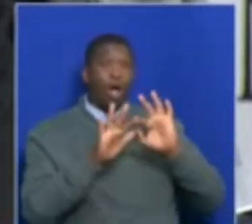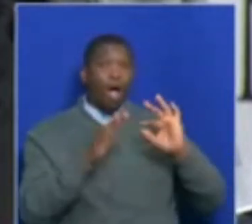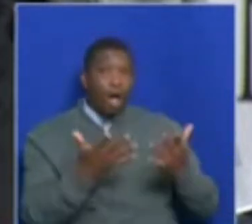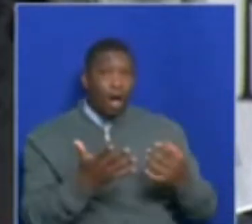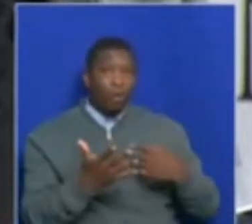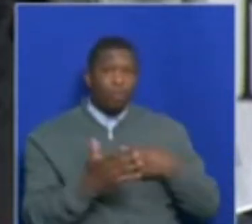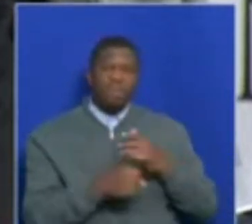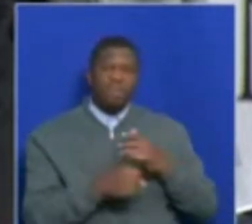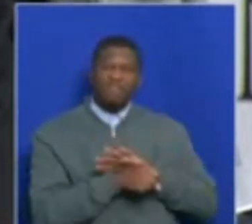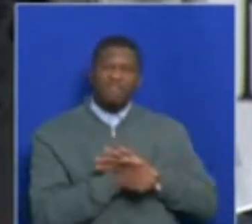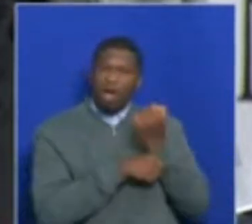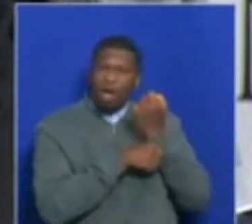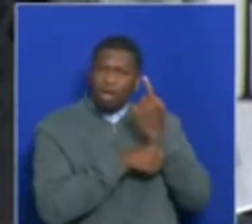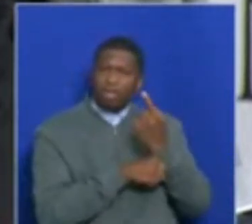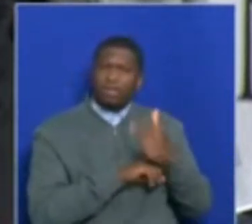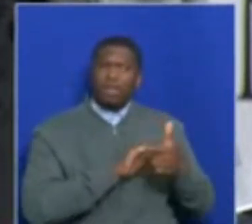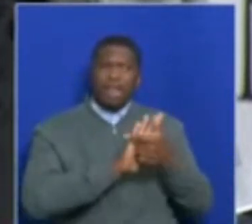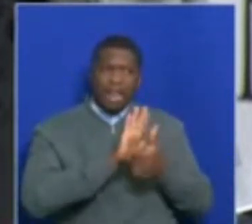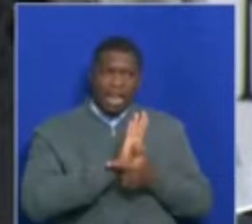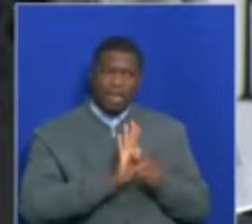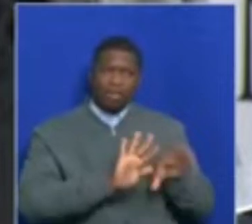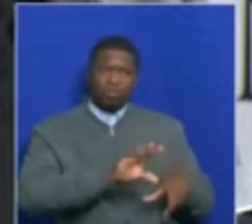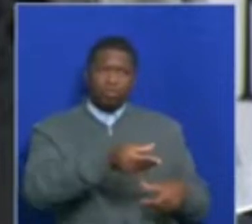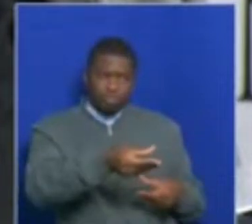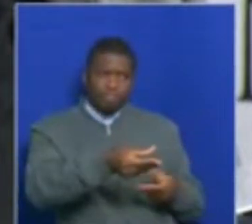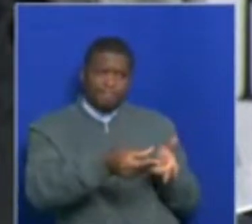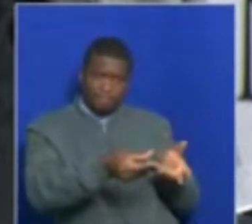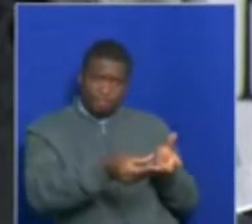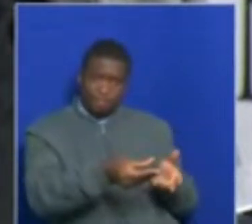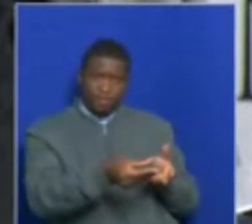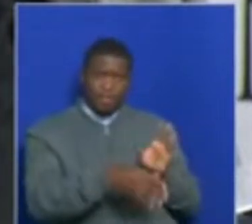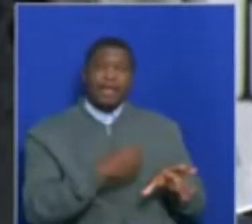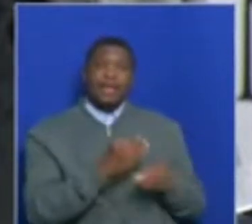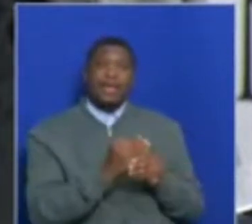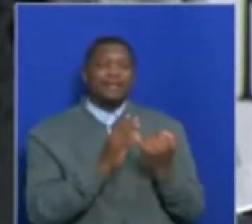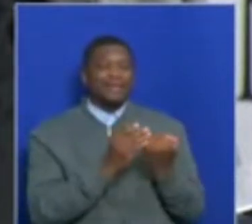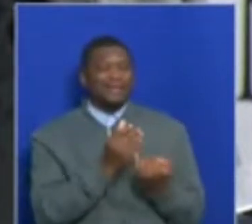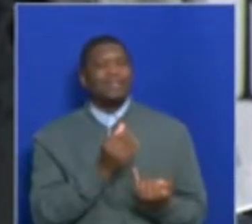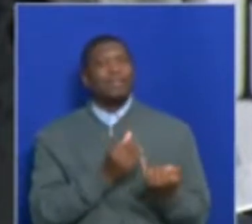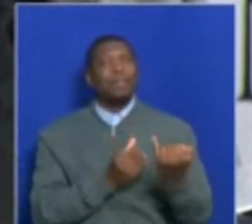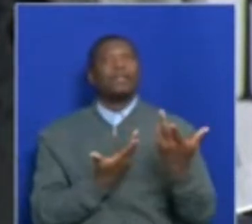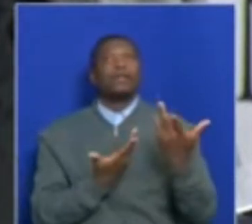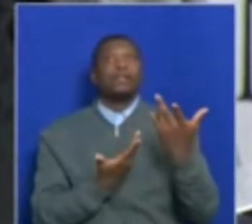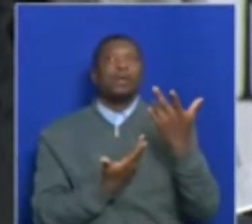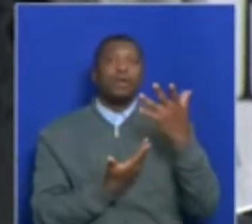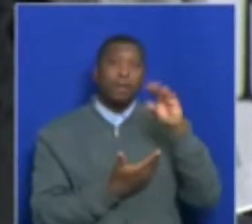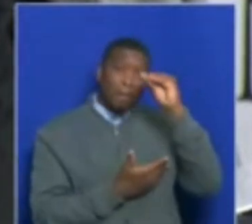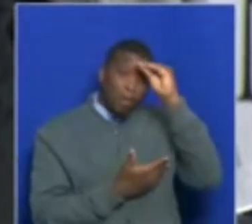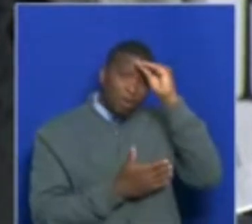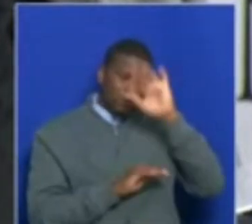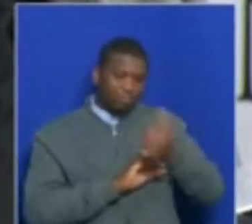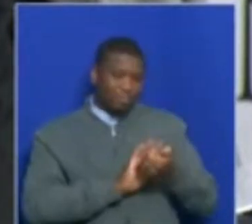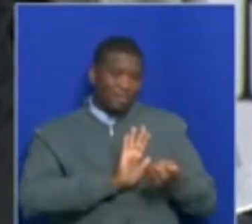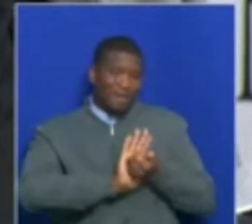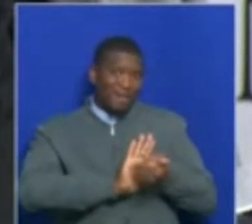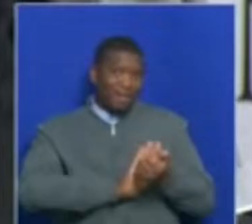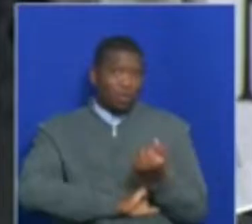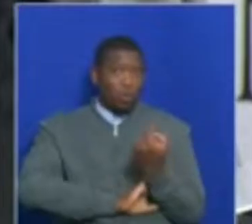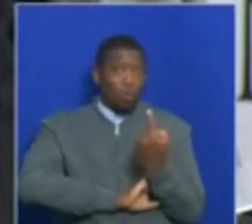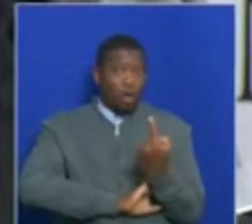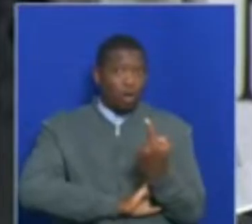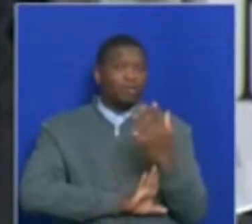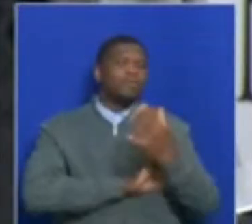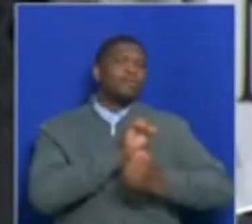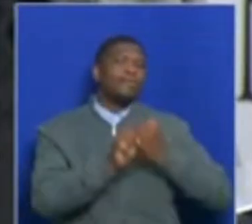in particular the Independent Police Investigative Directorate Act 1 of 2011, the